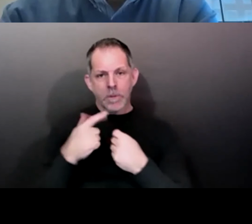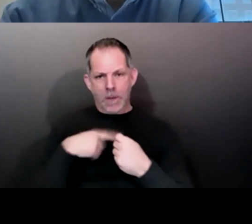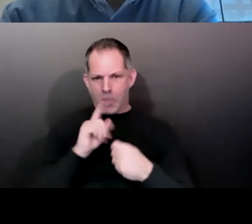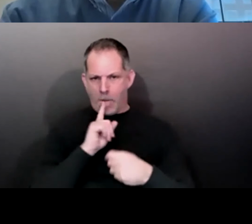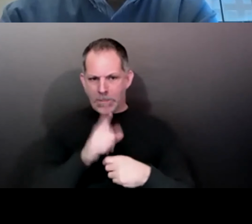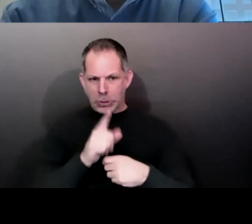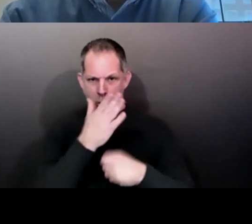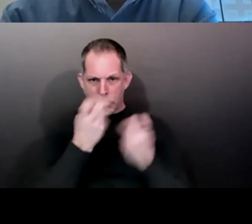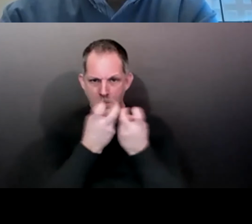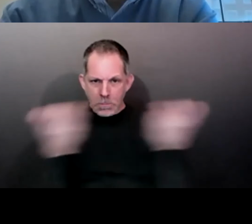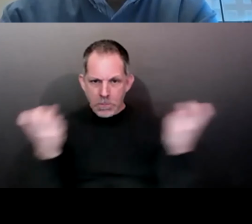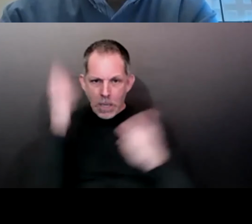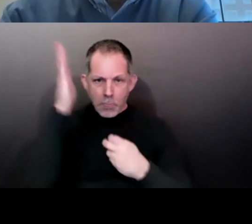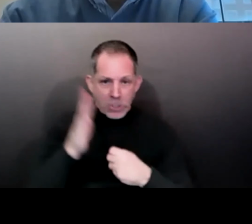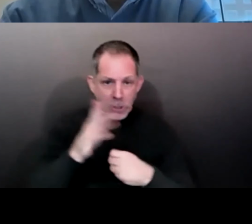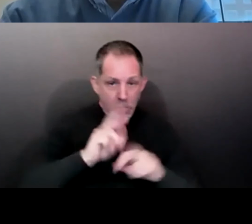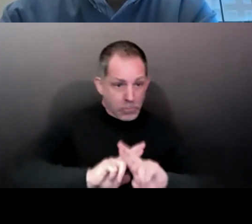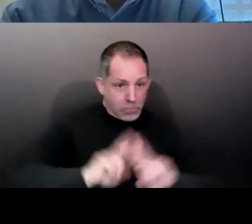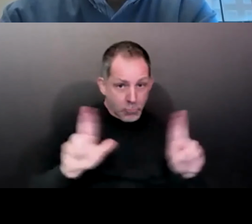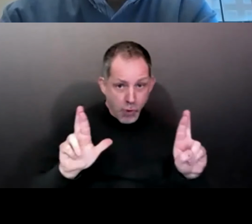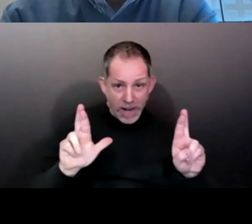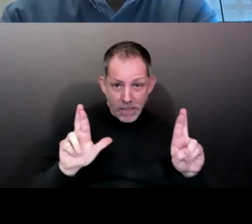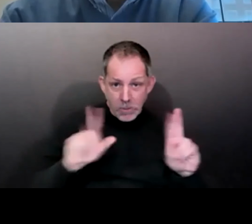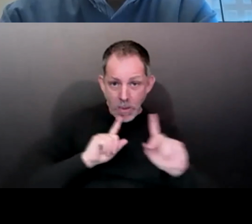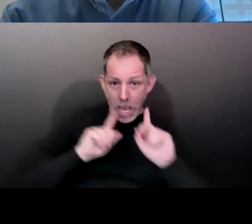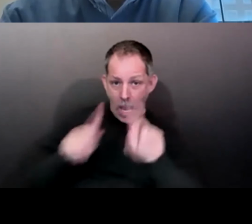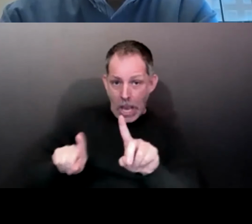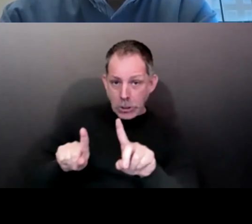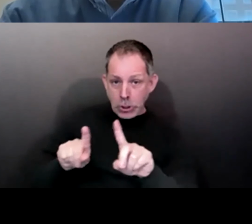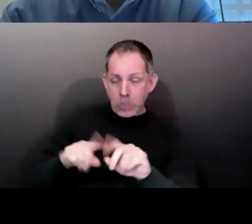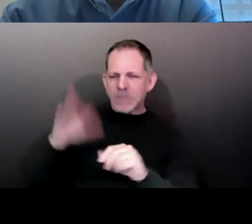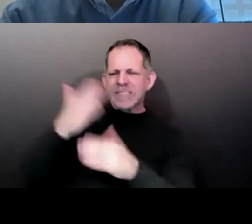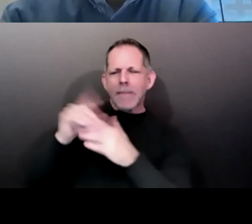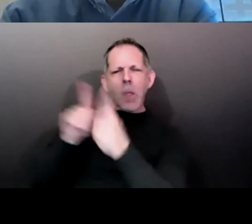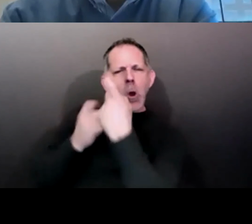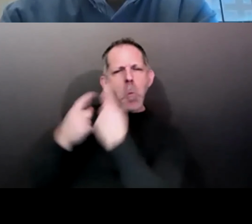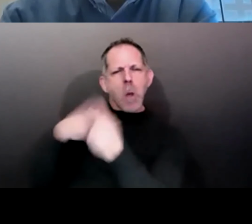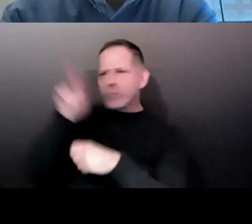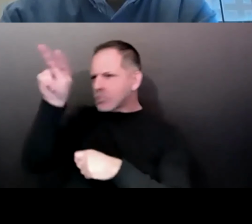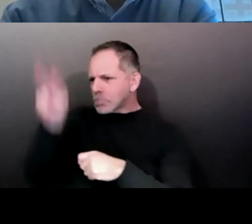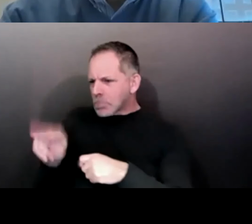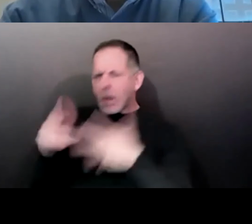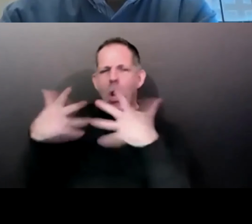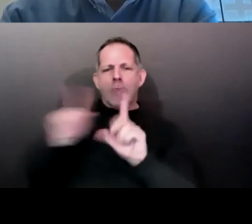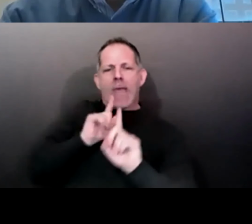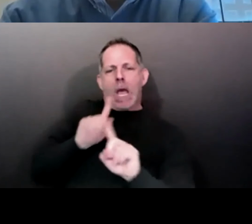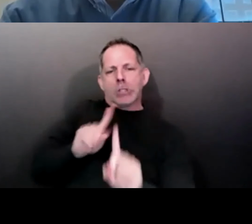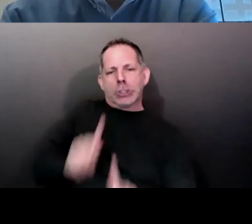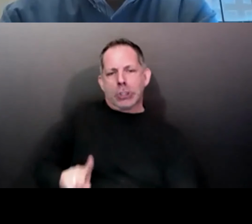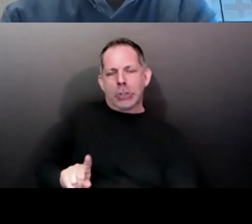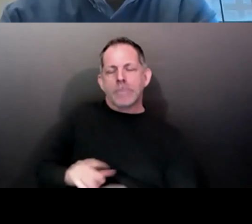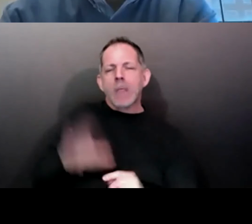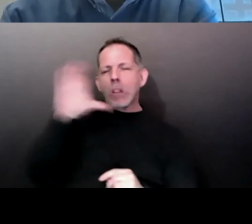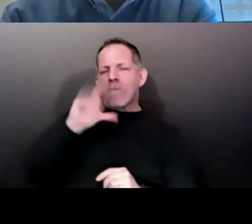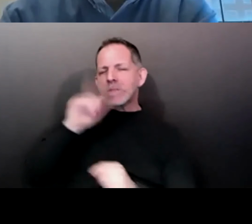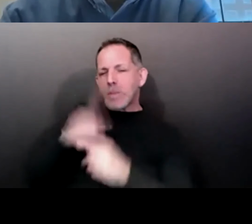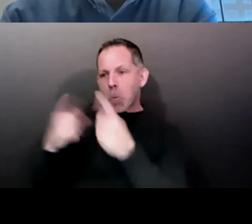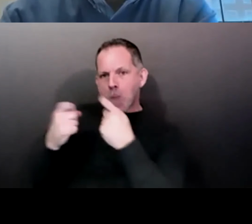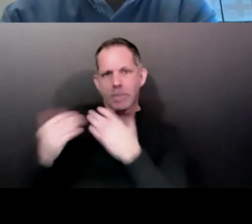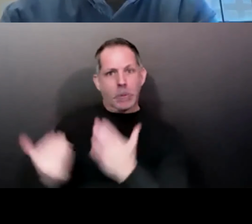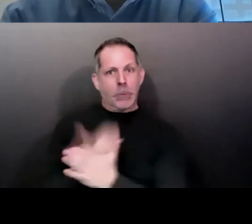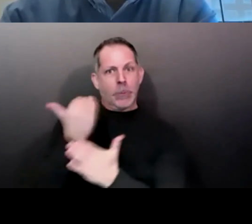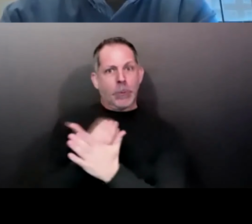in the presentations, but we'll move on to some of the specific questions that were sent in. And if you have, if your question did not